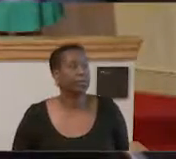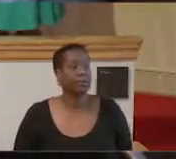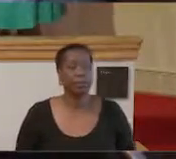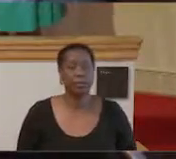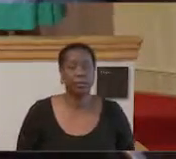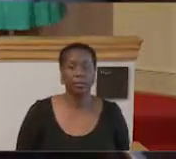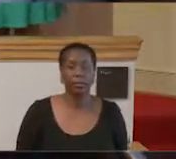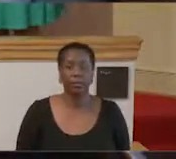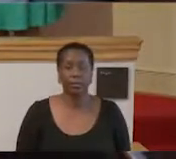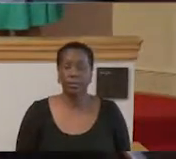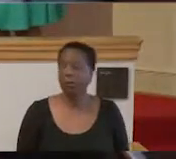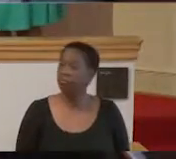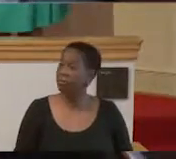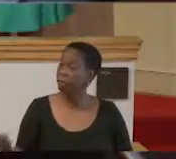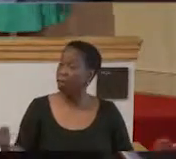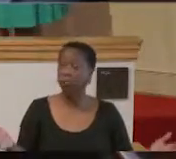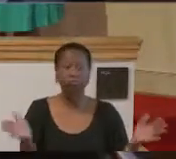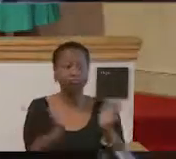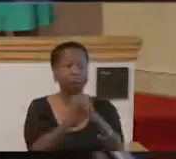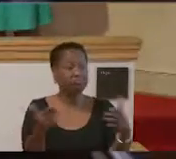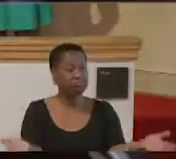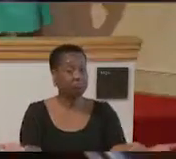It's all right to put your hands together. Come on, come on.